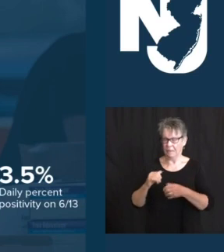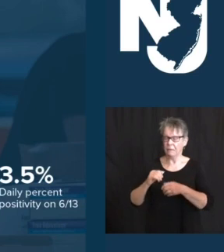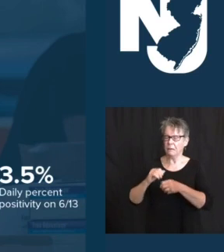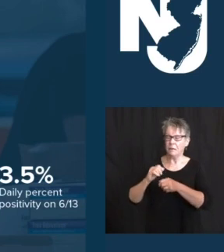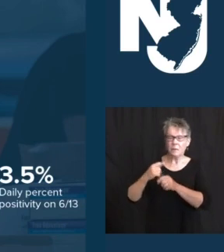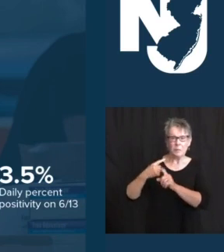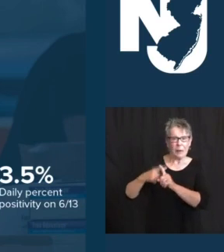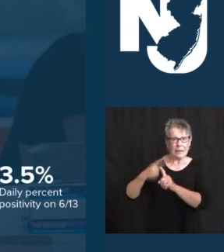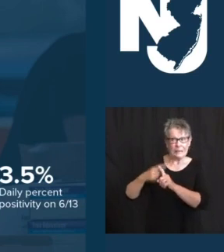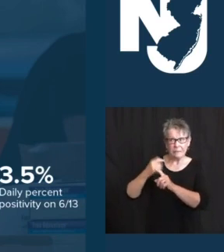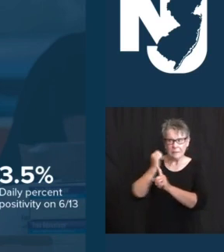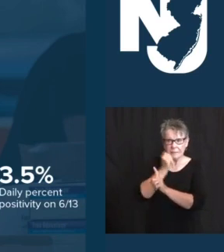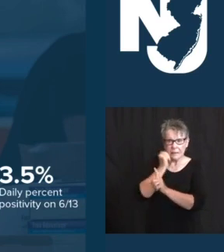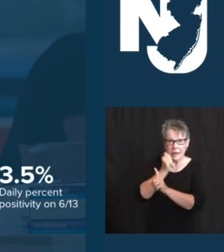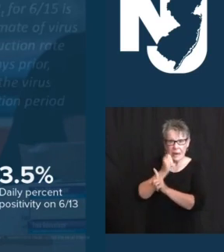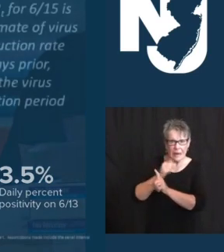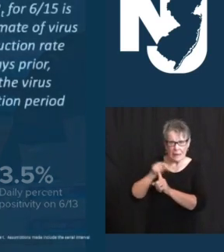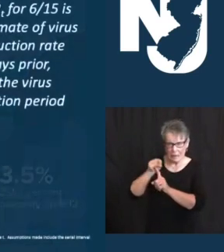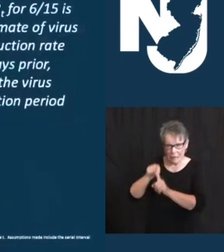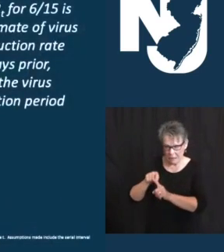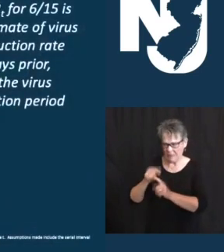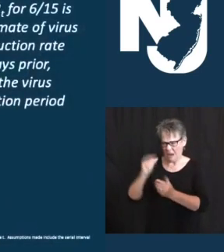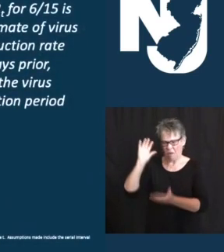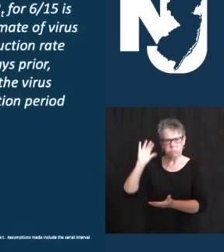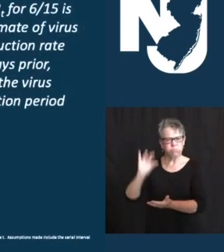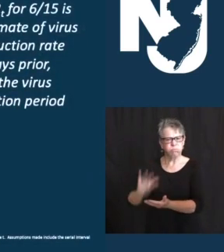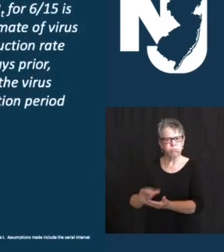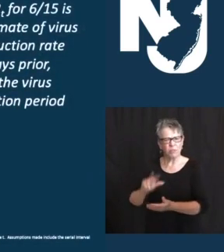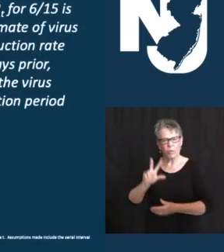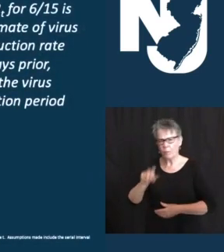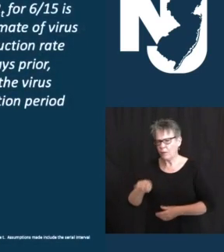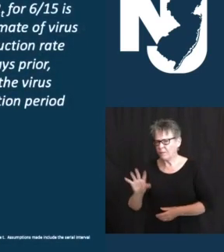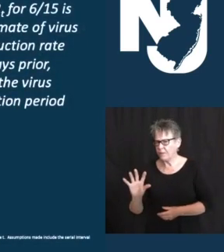June 13. Our rate of transmission, or RT, is